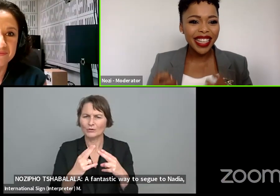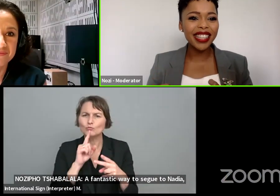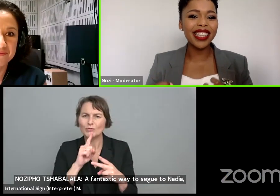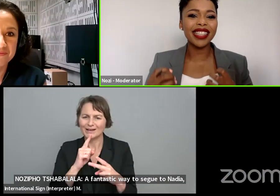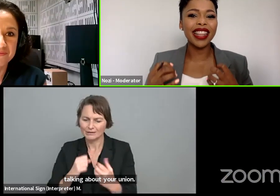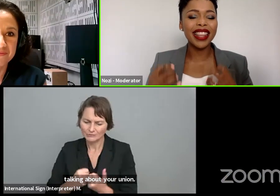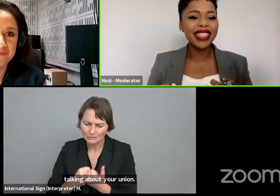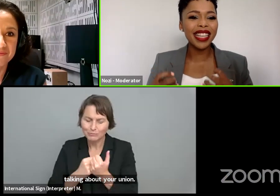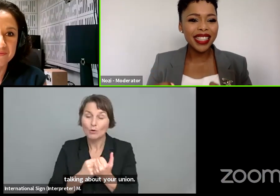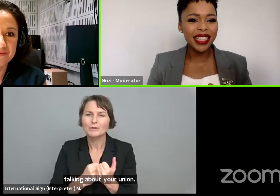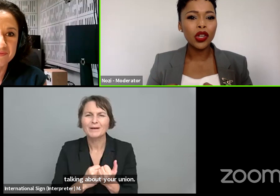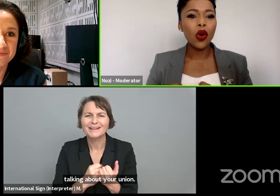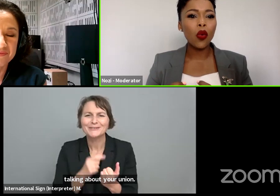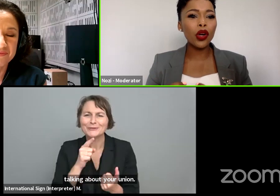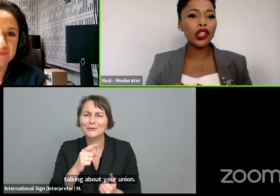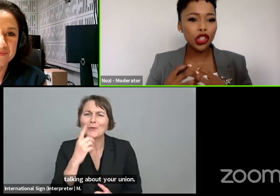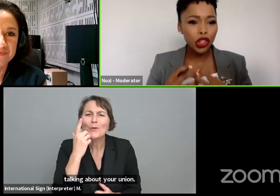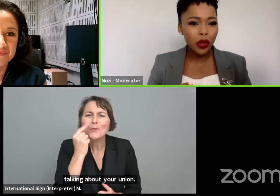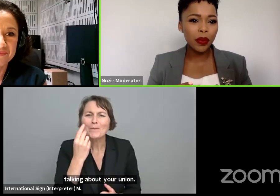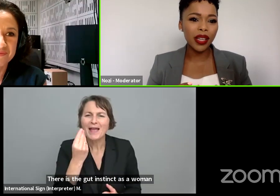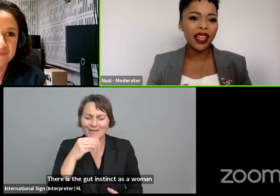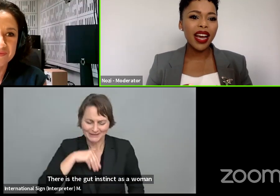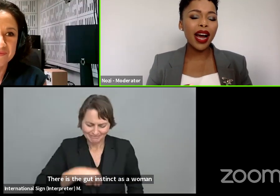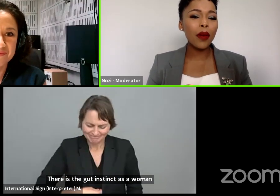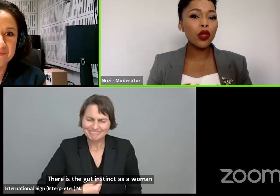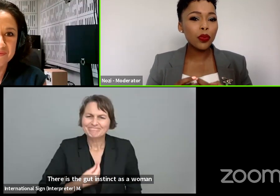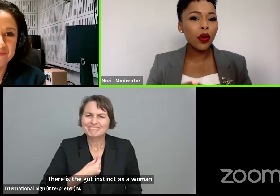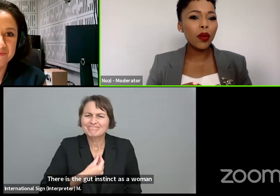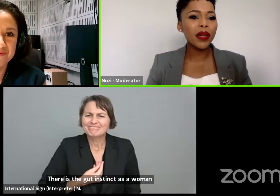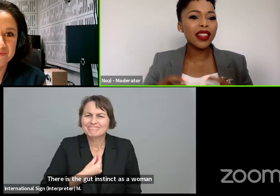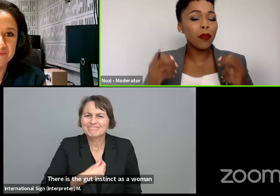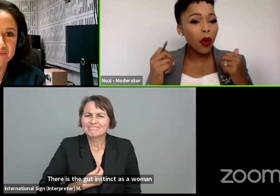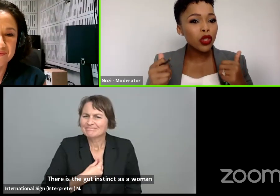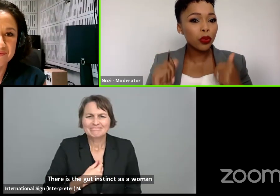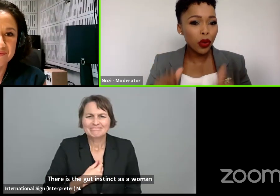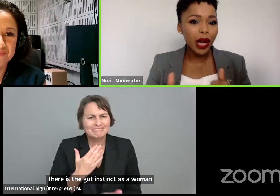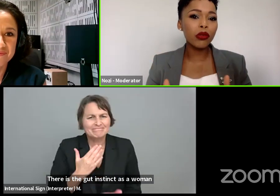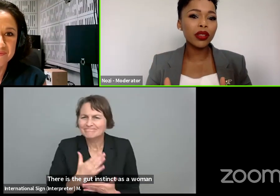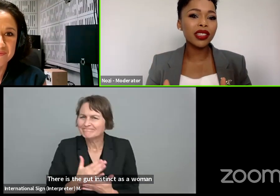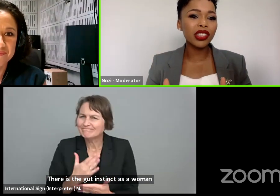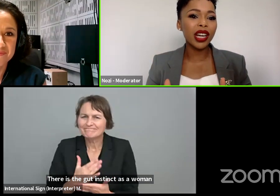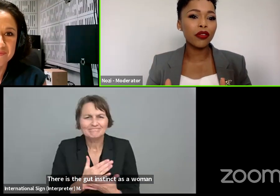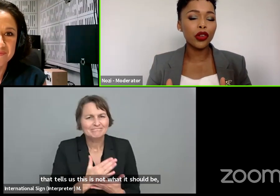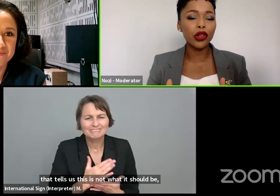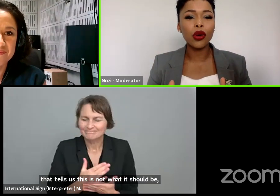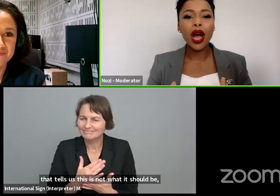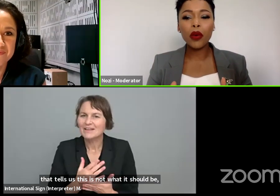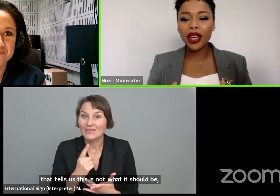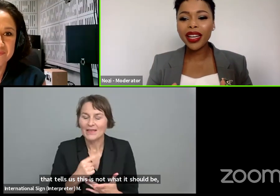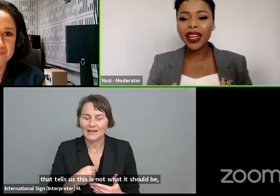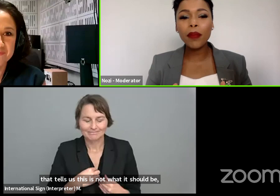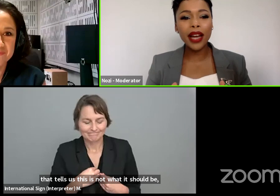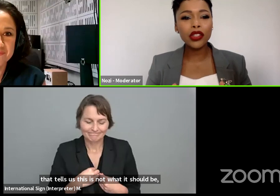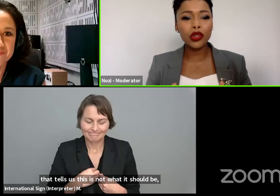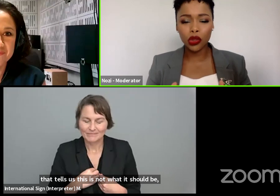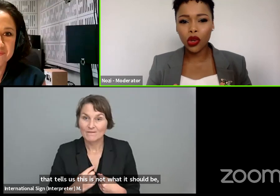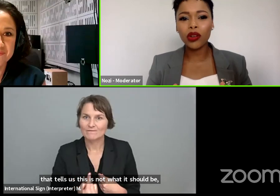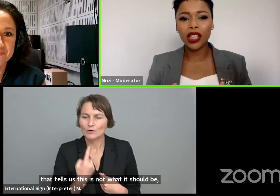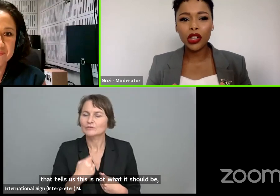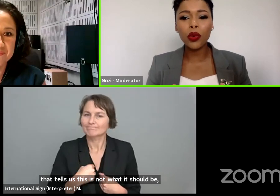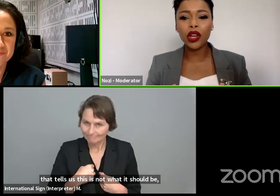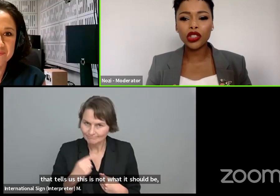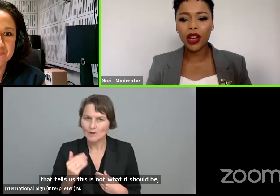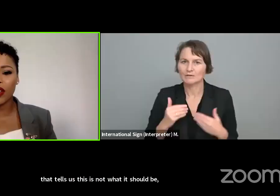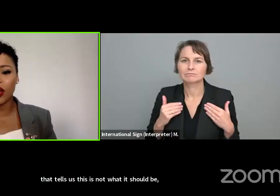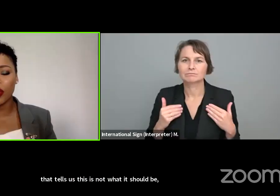that tells us that this isn't what it should be, was probably the most primal trigger for you. We're going to come back to your story